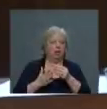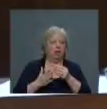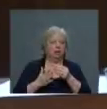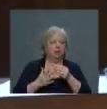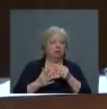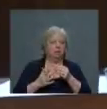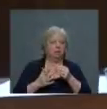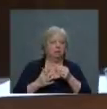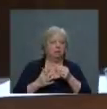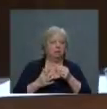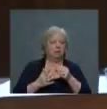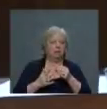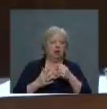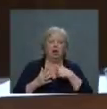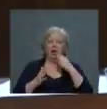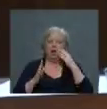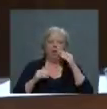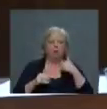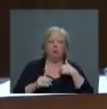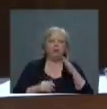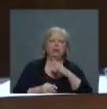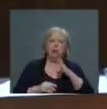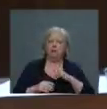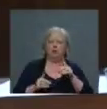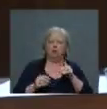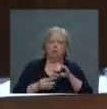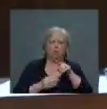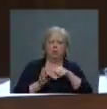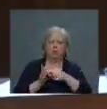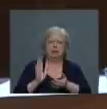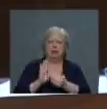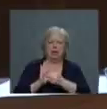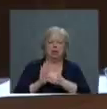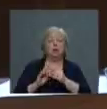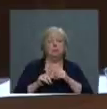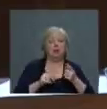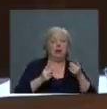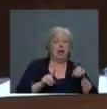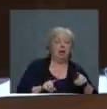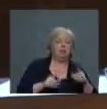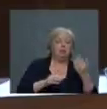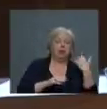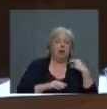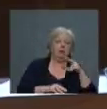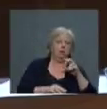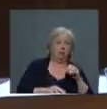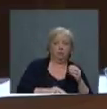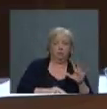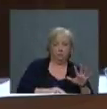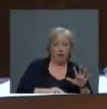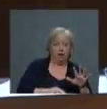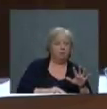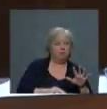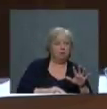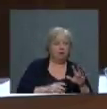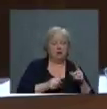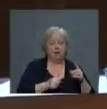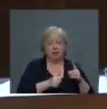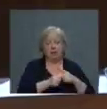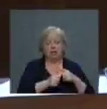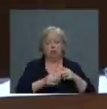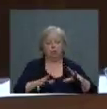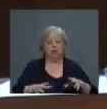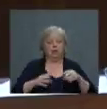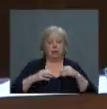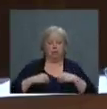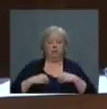spent on this property, and I hope that we never do this again. Of course, it happened in 2005, the initial purchase or